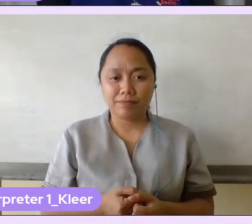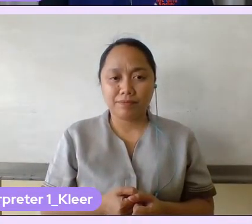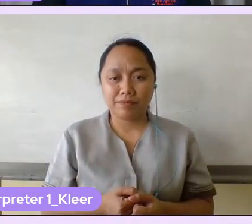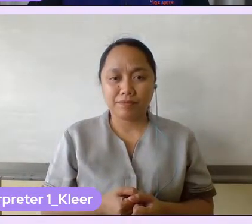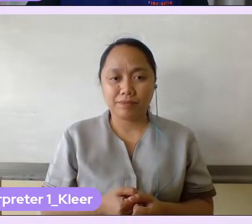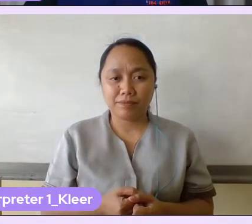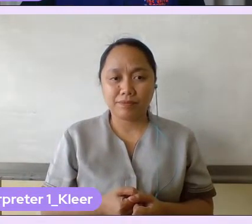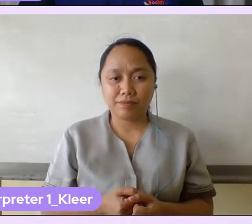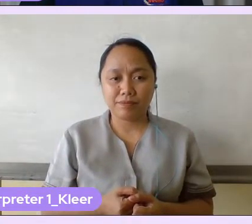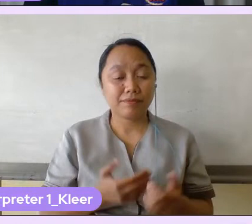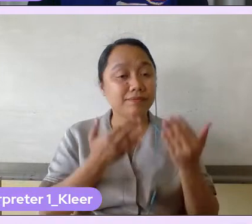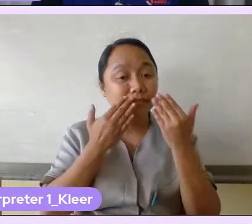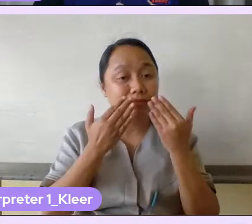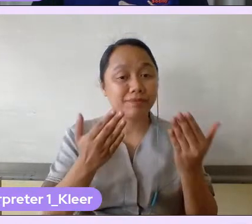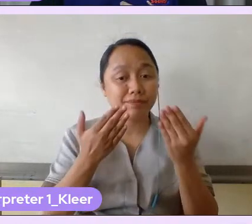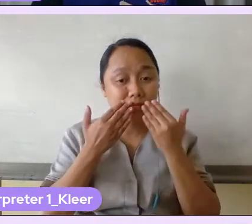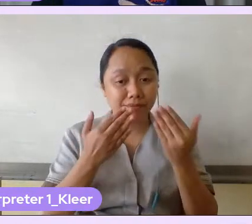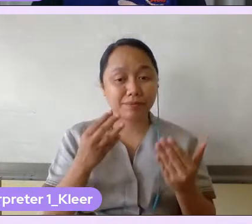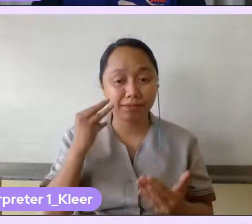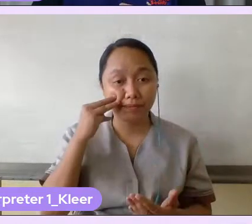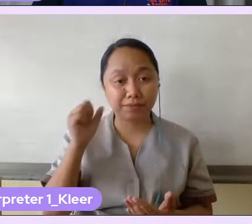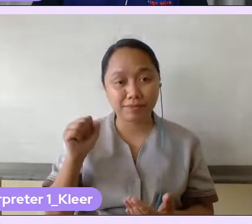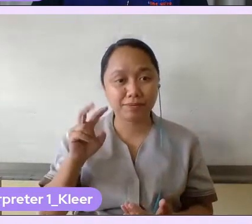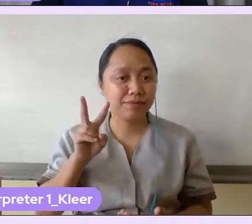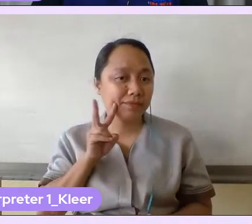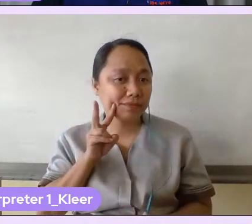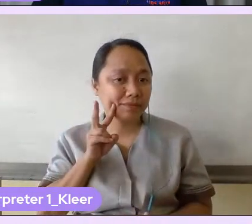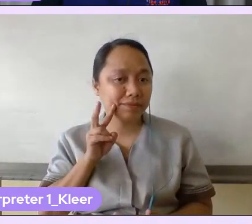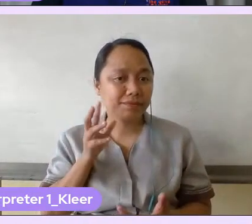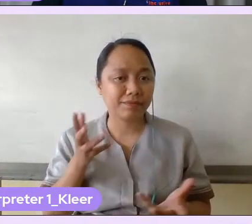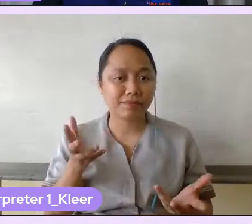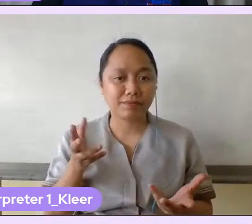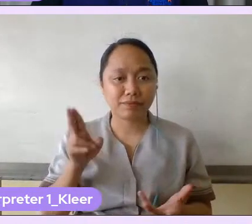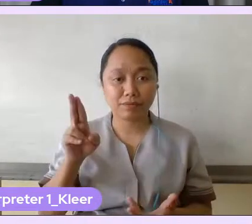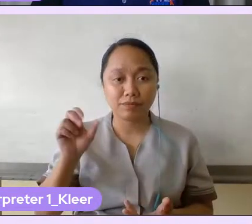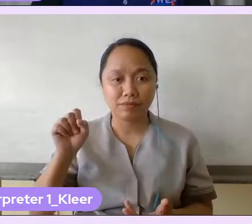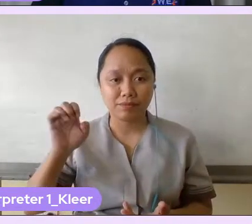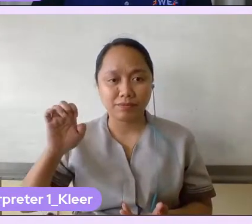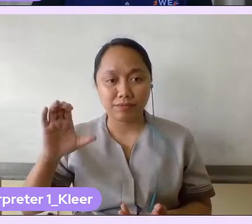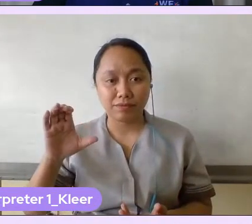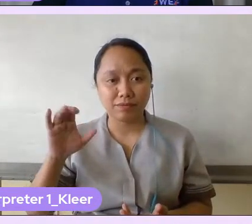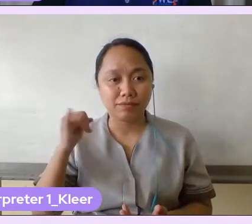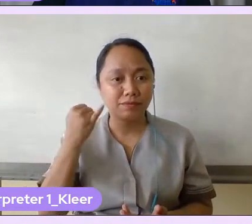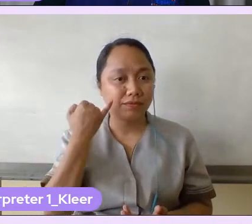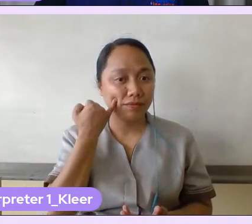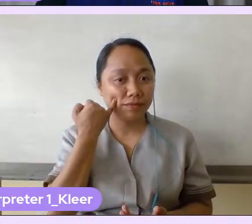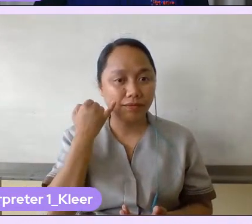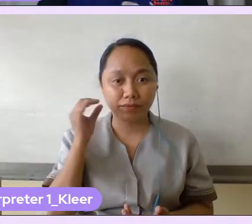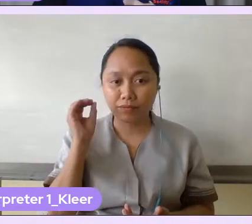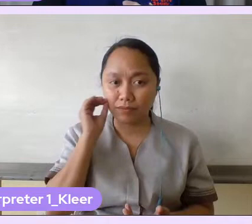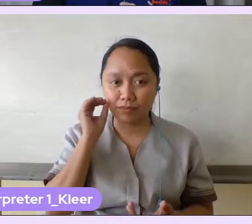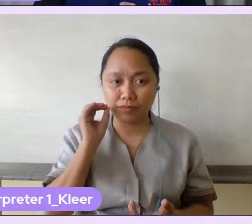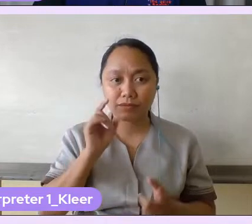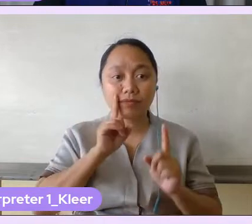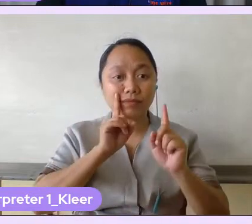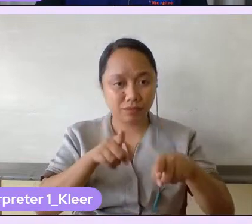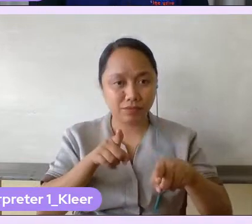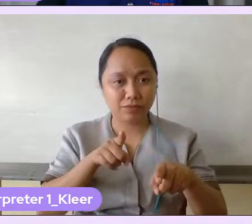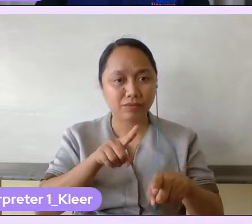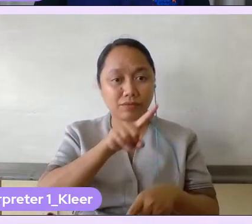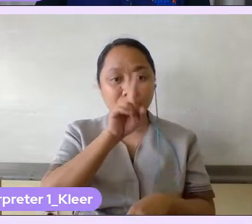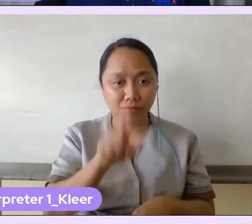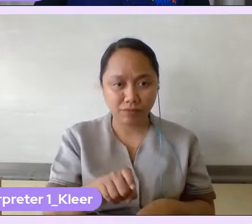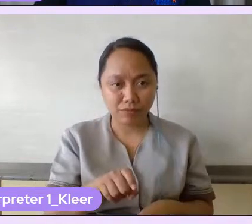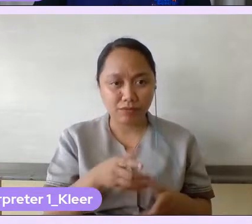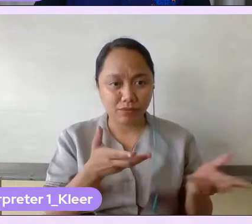Thank you so much, Ms. Van. Yusek Giselle also answered this question po, and her answer is,